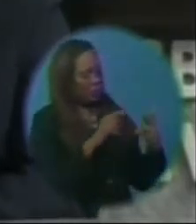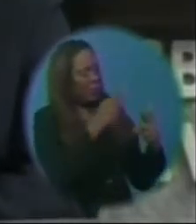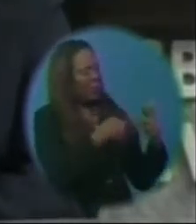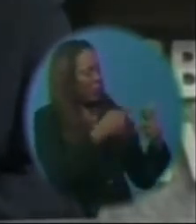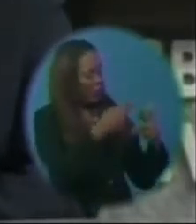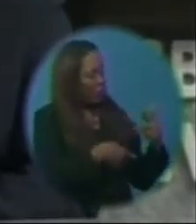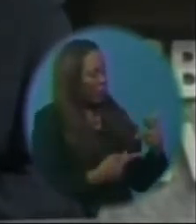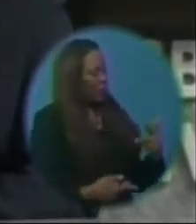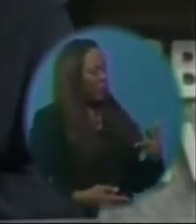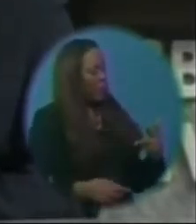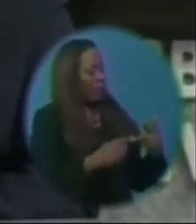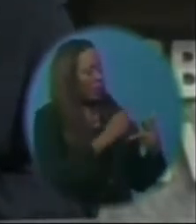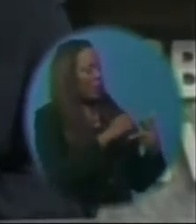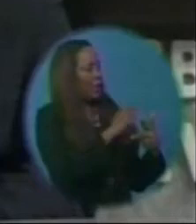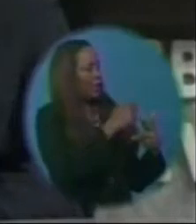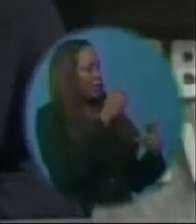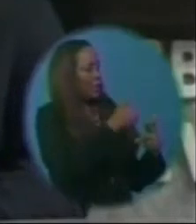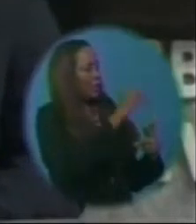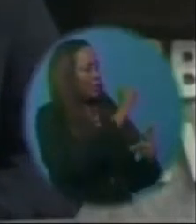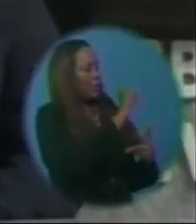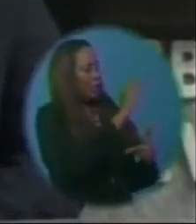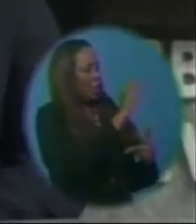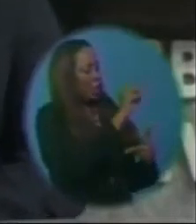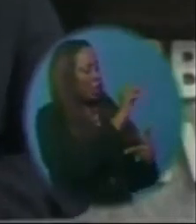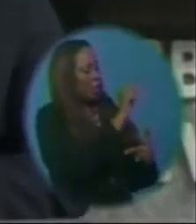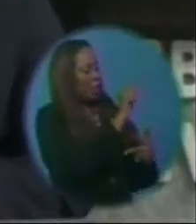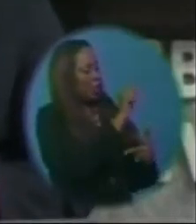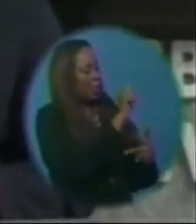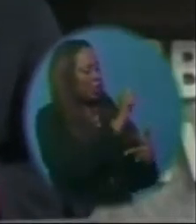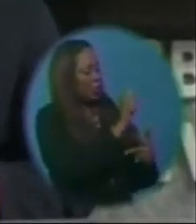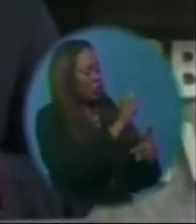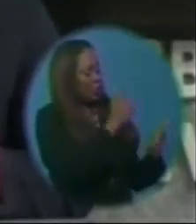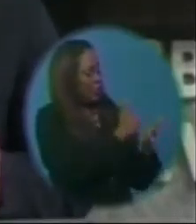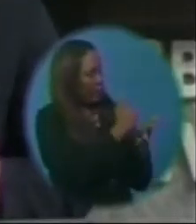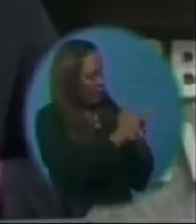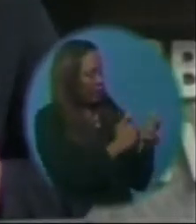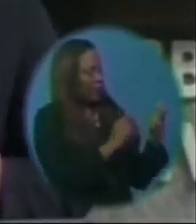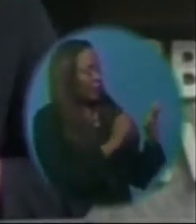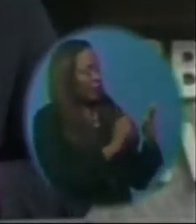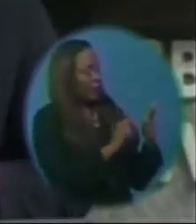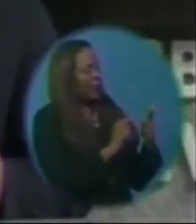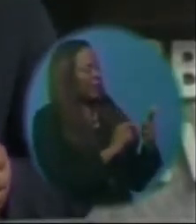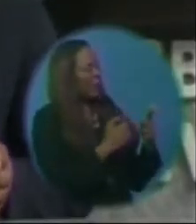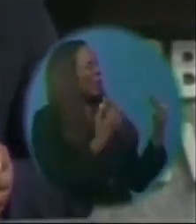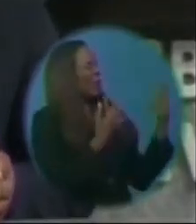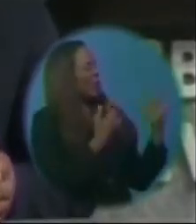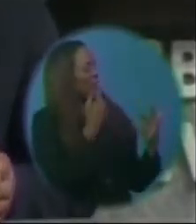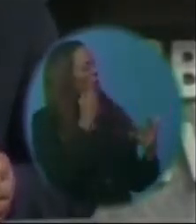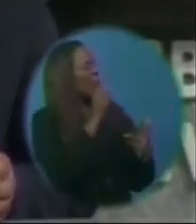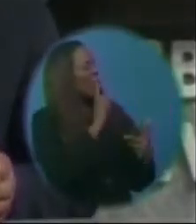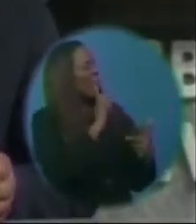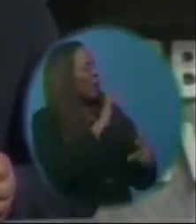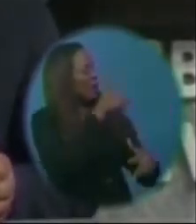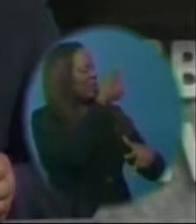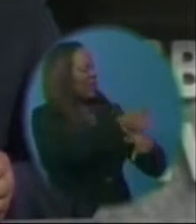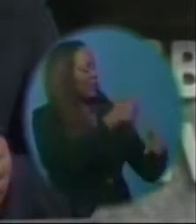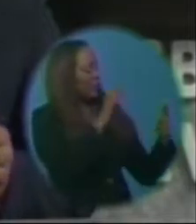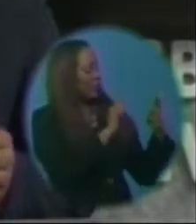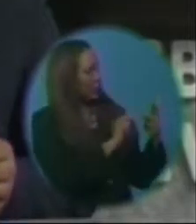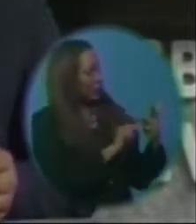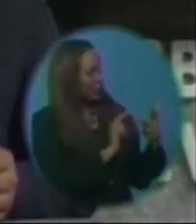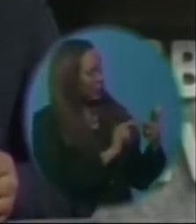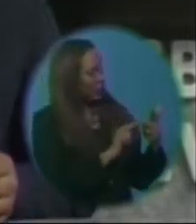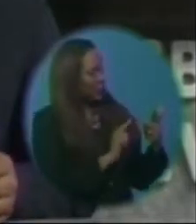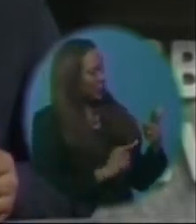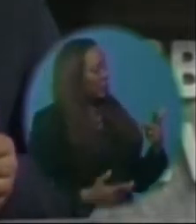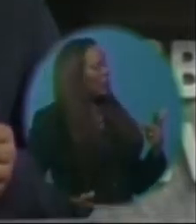bypass, and the second one is now on standby for the 10-inch. You recall when we first started this measure, we actually